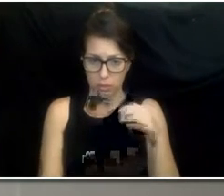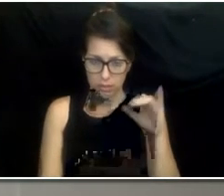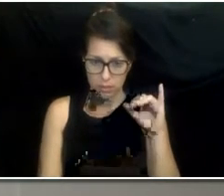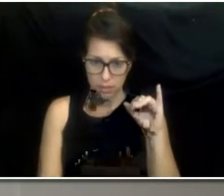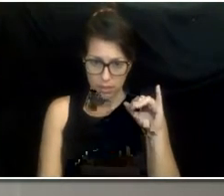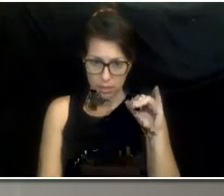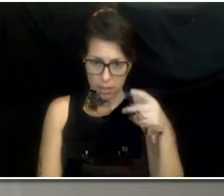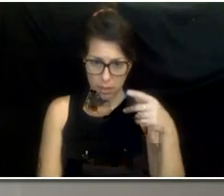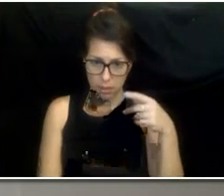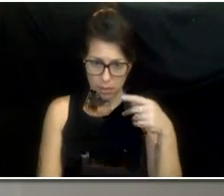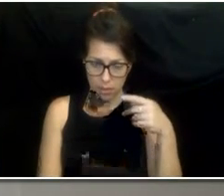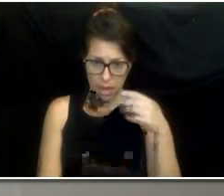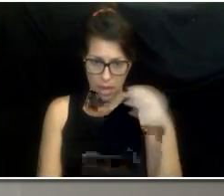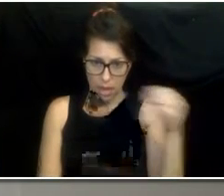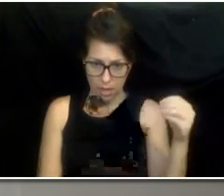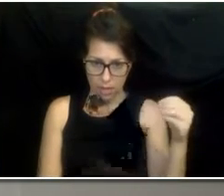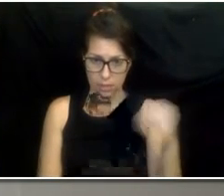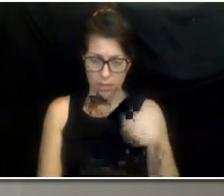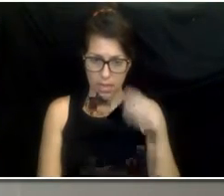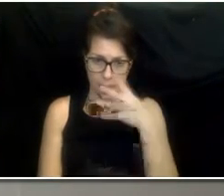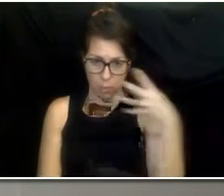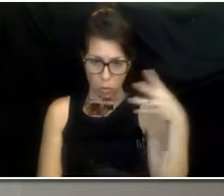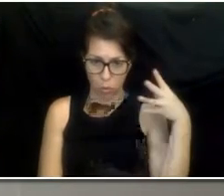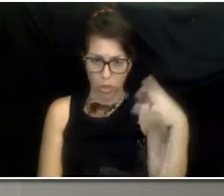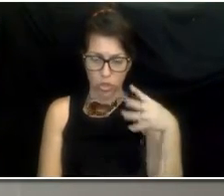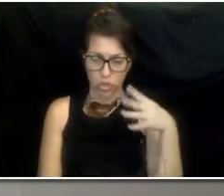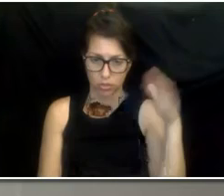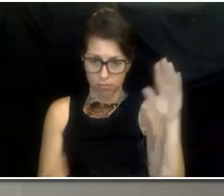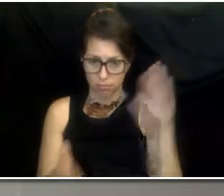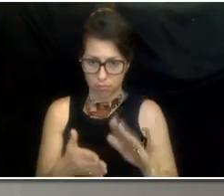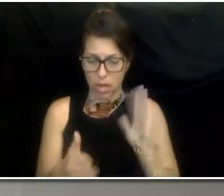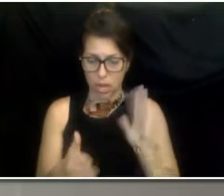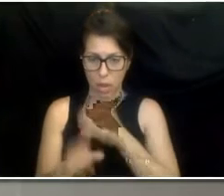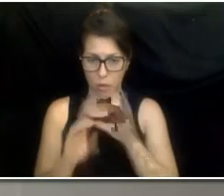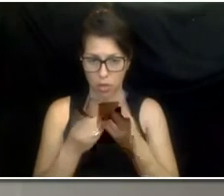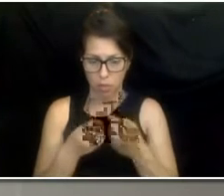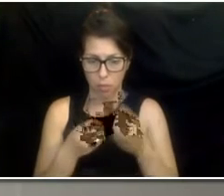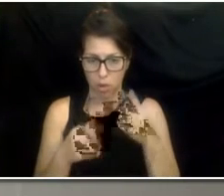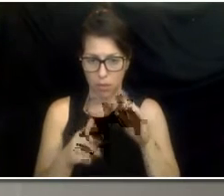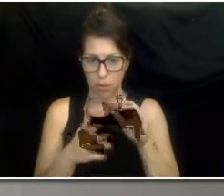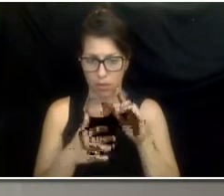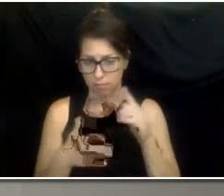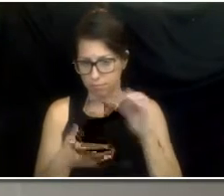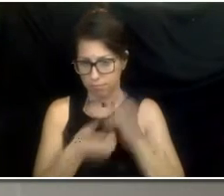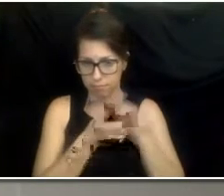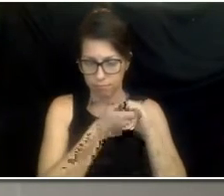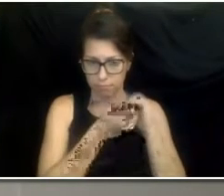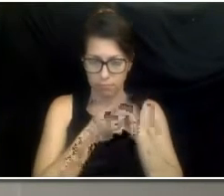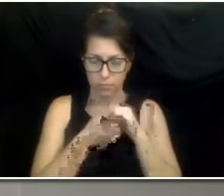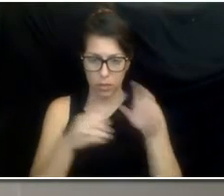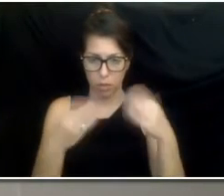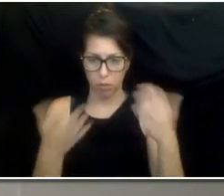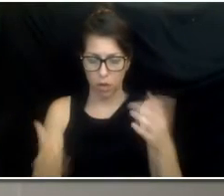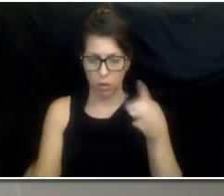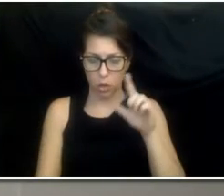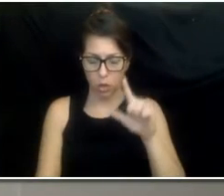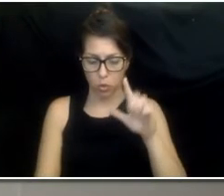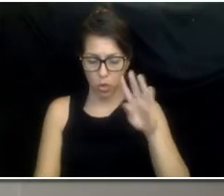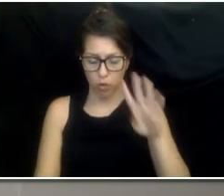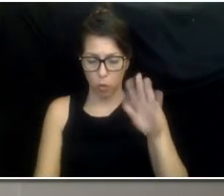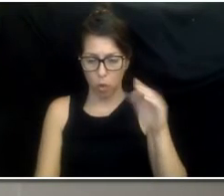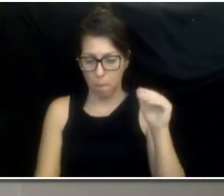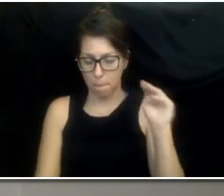half are foreign born and most are mothers who are or become the heads of their households more than 75% of our clients are victims of